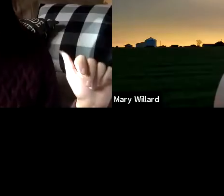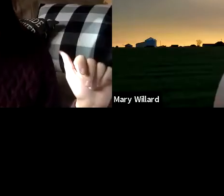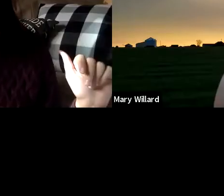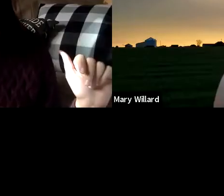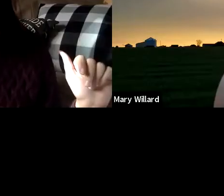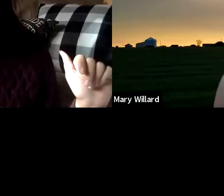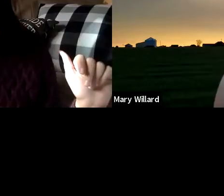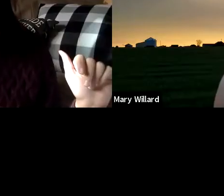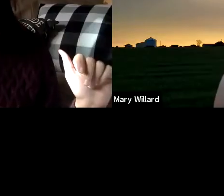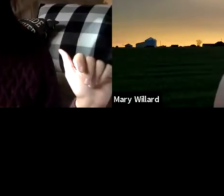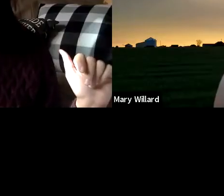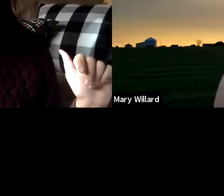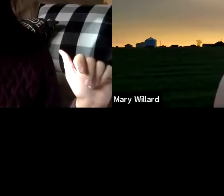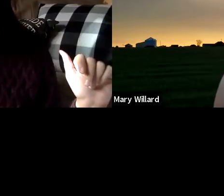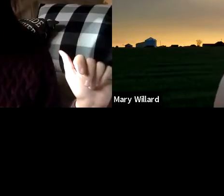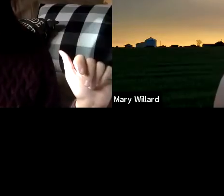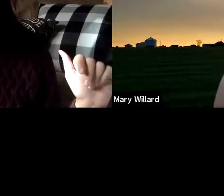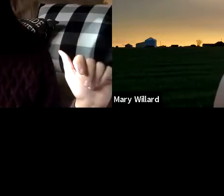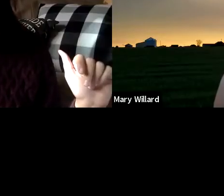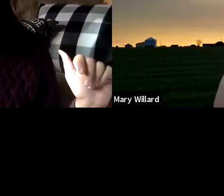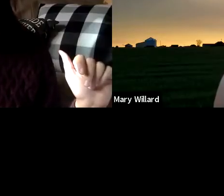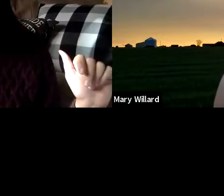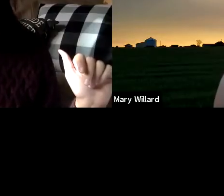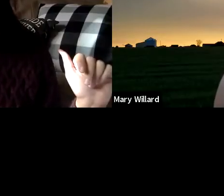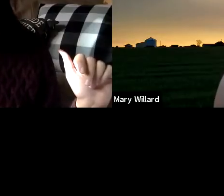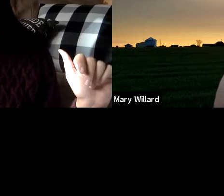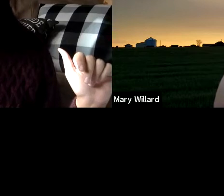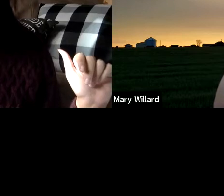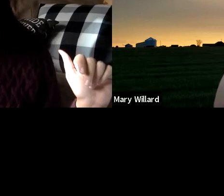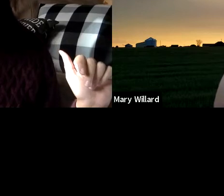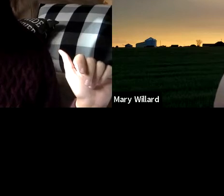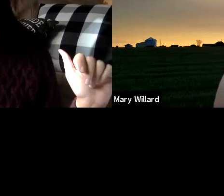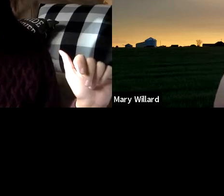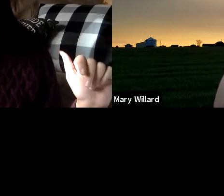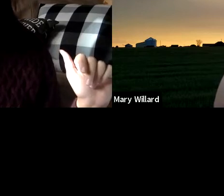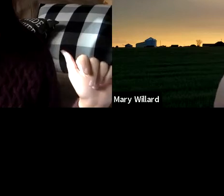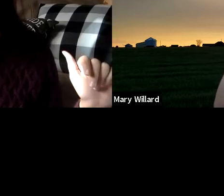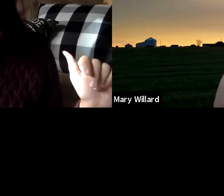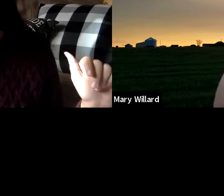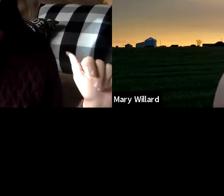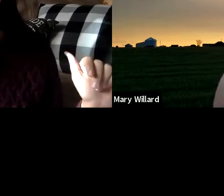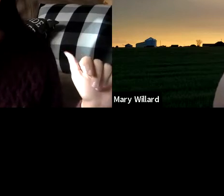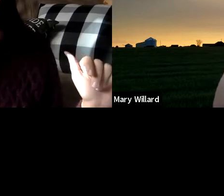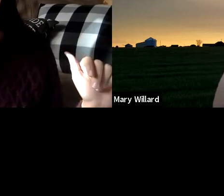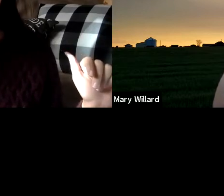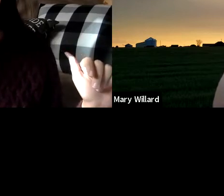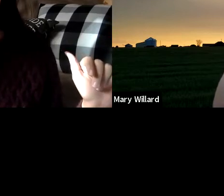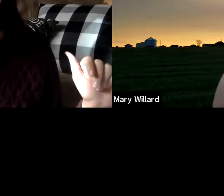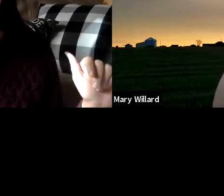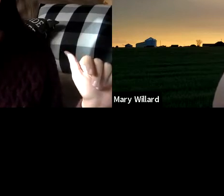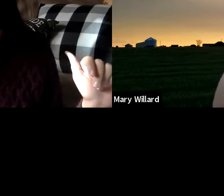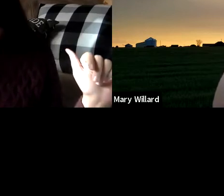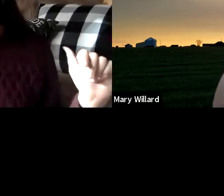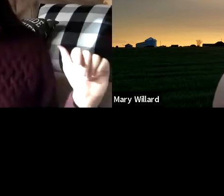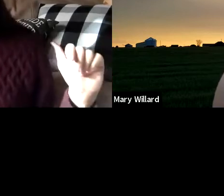The interpreters have been having some issues with their links, so some of them are coming in the back end. Okay. So And now it doesn't matter,